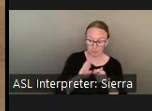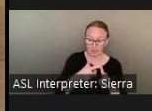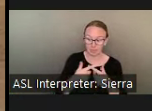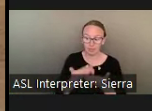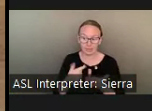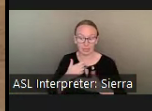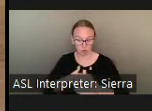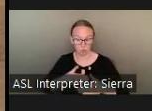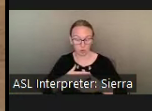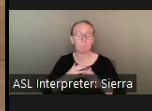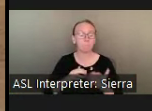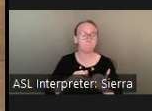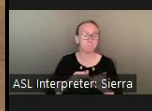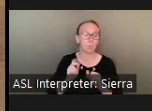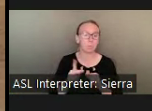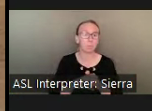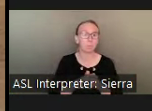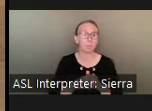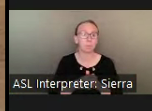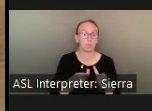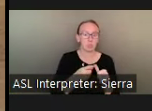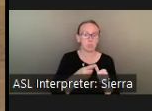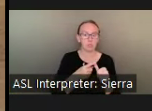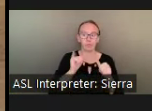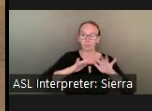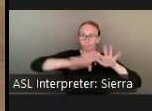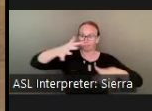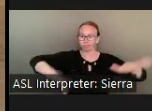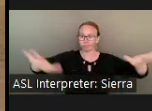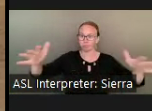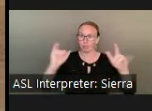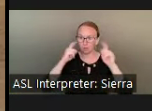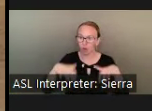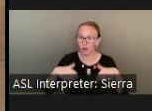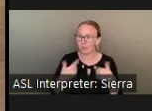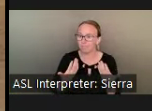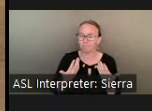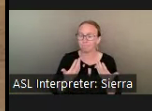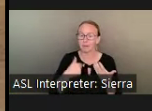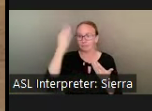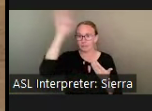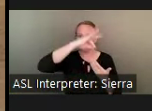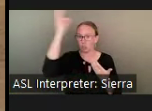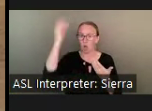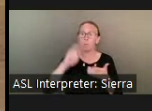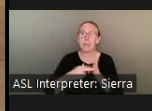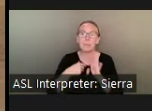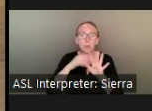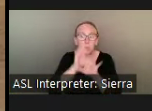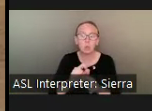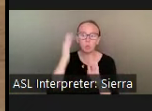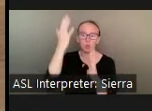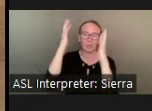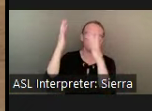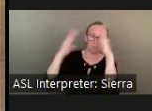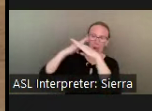Boise. First, the landscape surprised me. I didn't really know anything about how this is laid out. So I'm used to like trees blocking a lot of